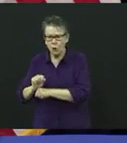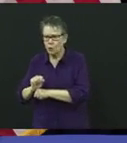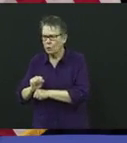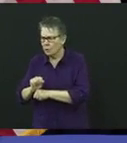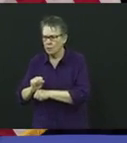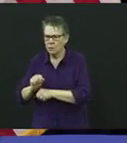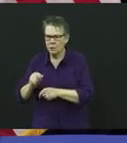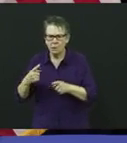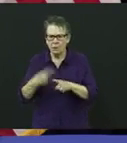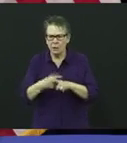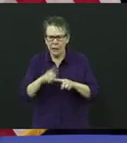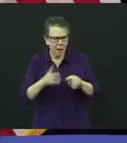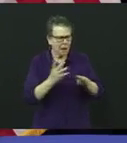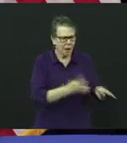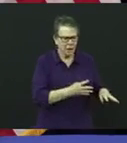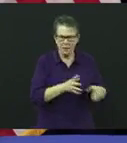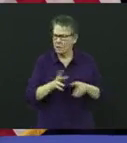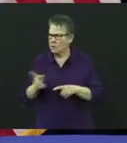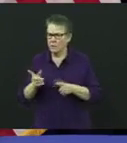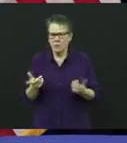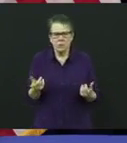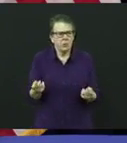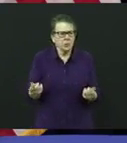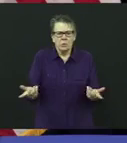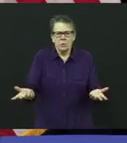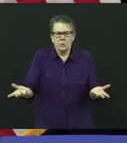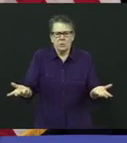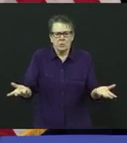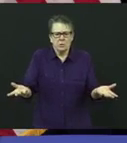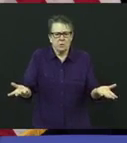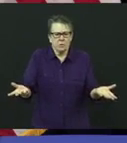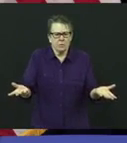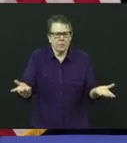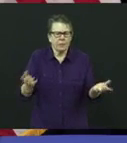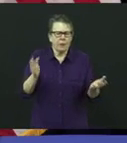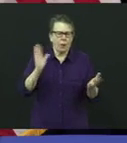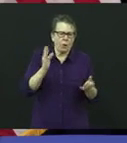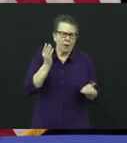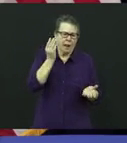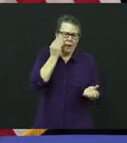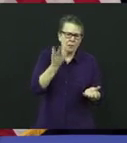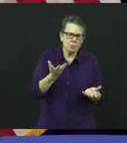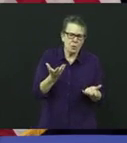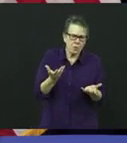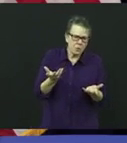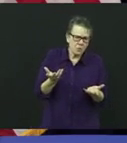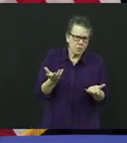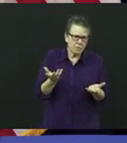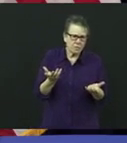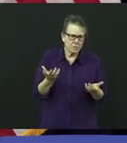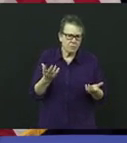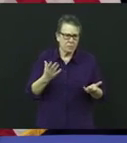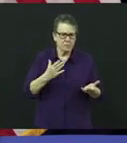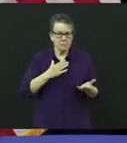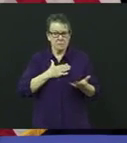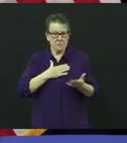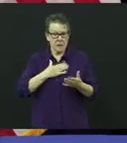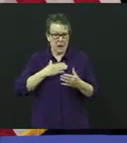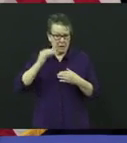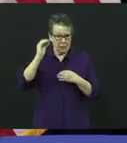of days, assuming that I can, and I'll speak for myself, and this is not official, but assuming that I can